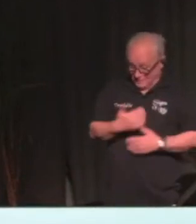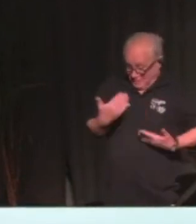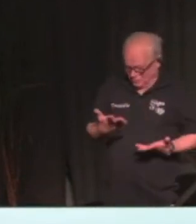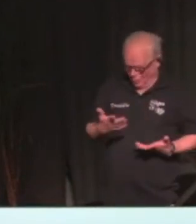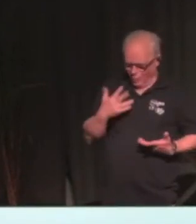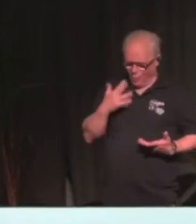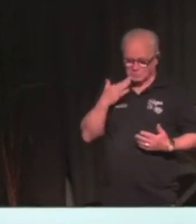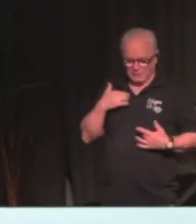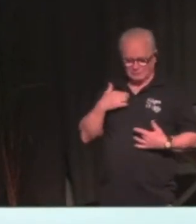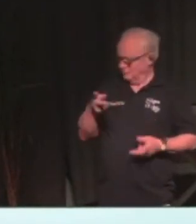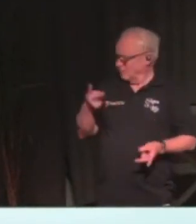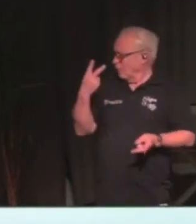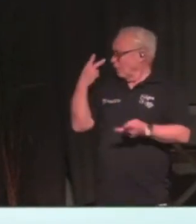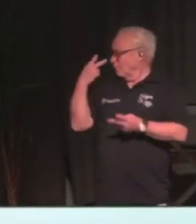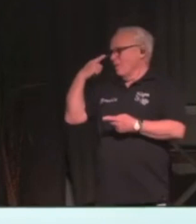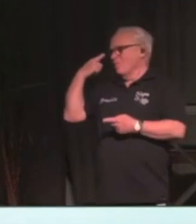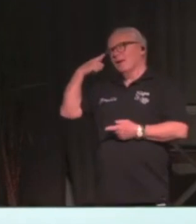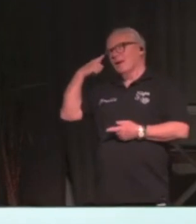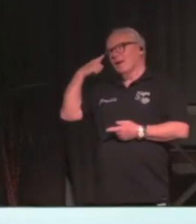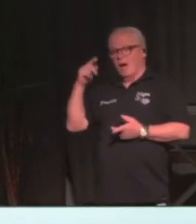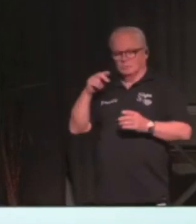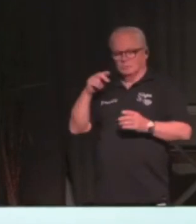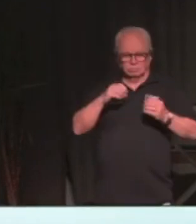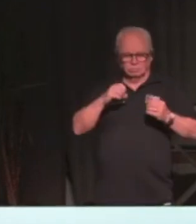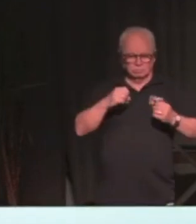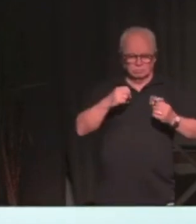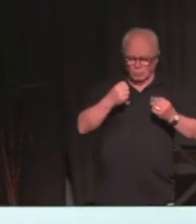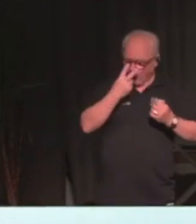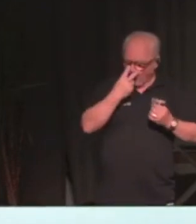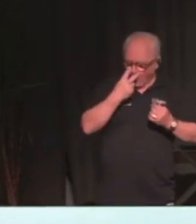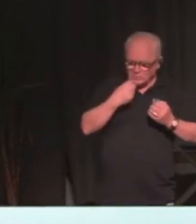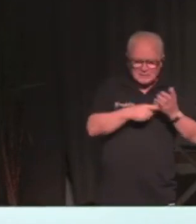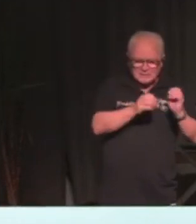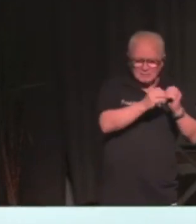When I looked back over the scriptures and I looked at the people like Nehemiah and Daniel